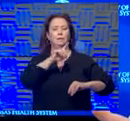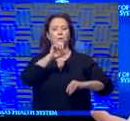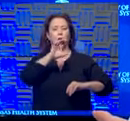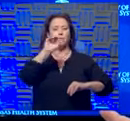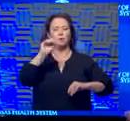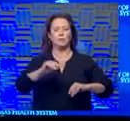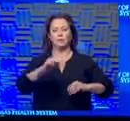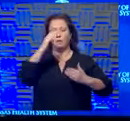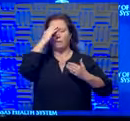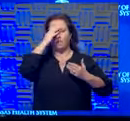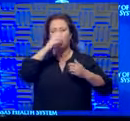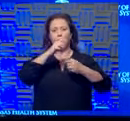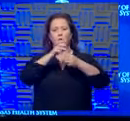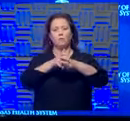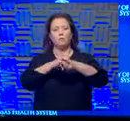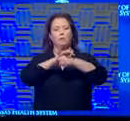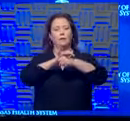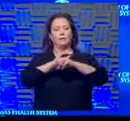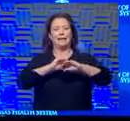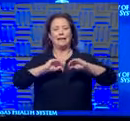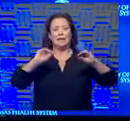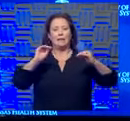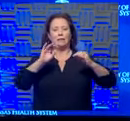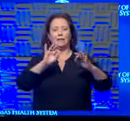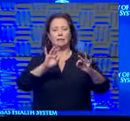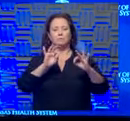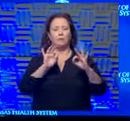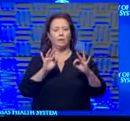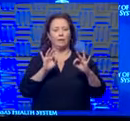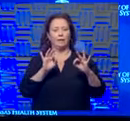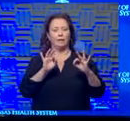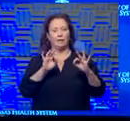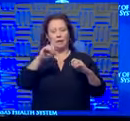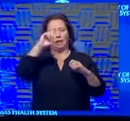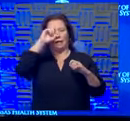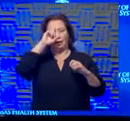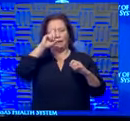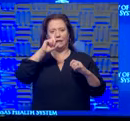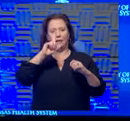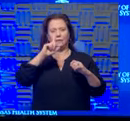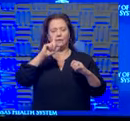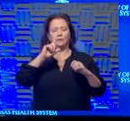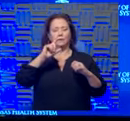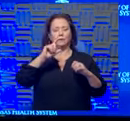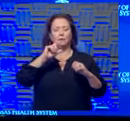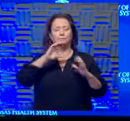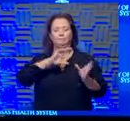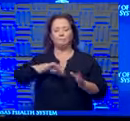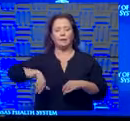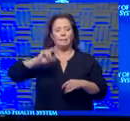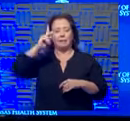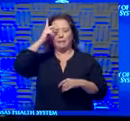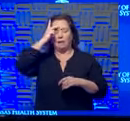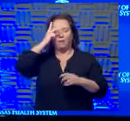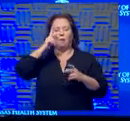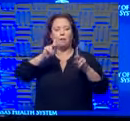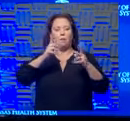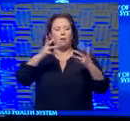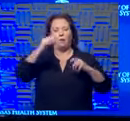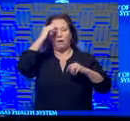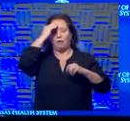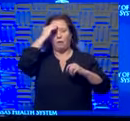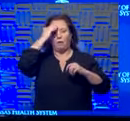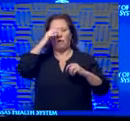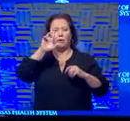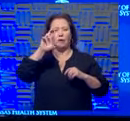about coronavirus. And so nothing is perfect. But I think it's really apolitical, and I think it's just trying to tell you what people know, and it keeps you